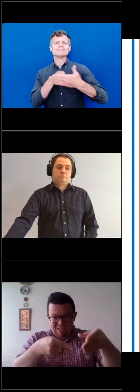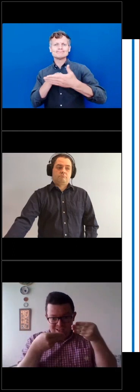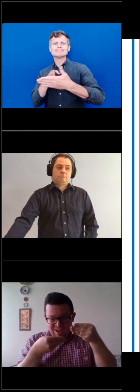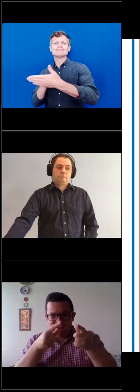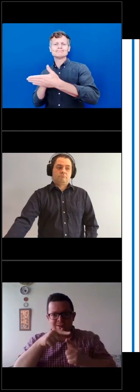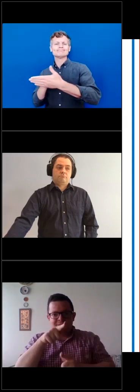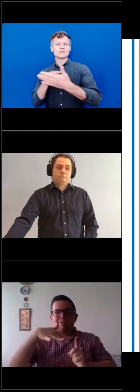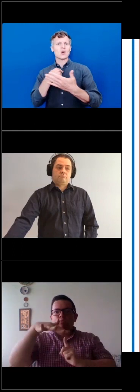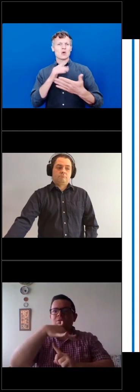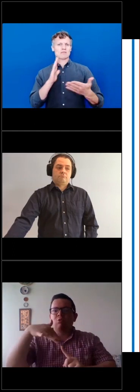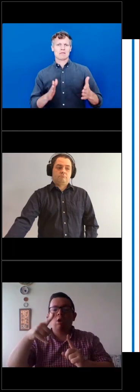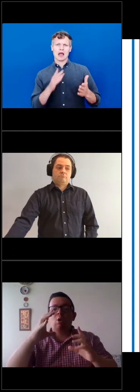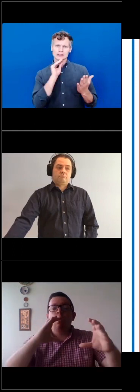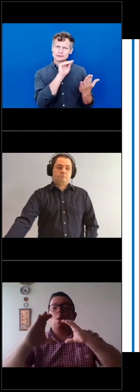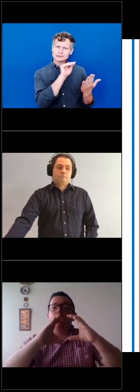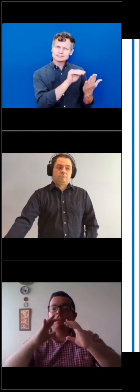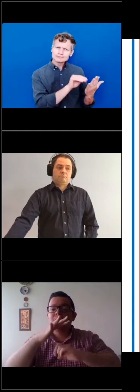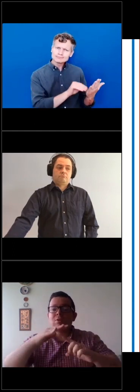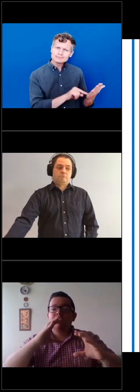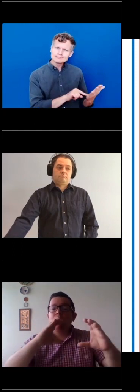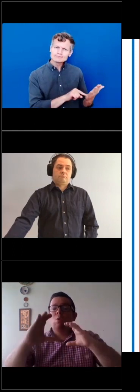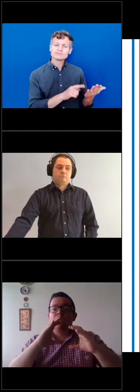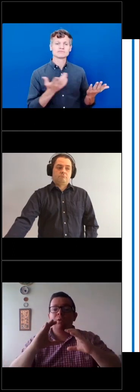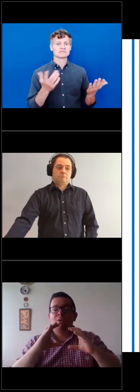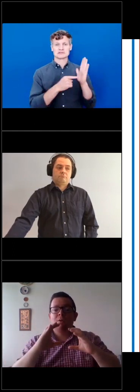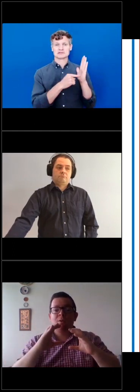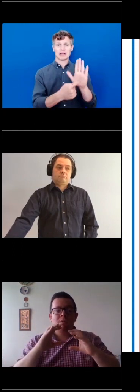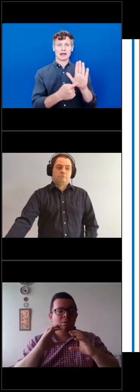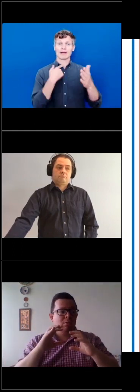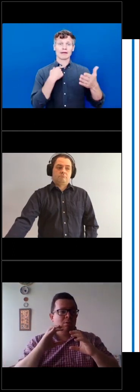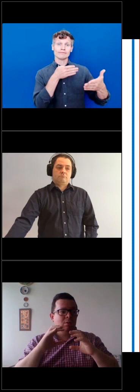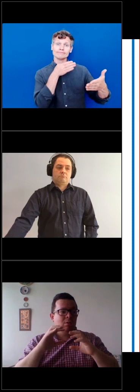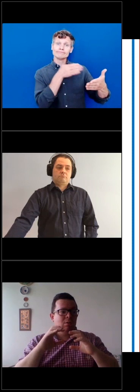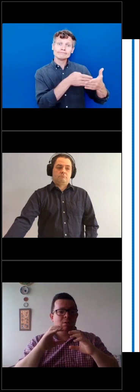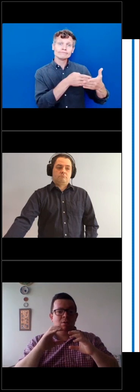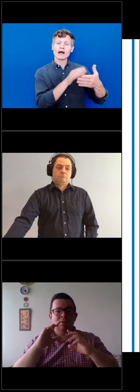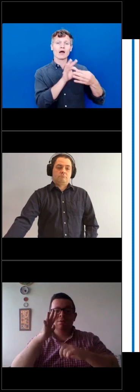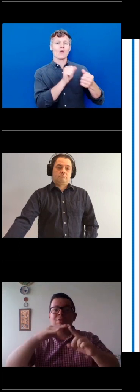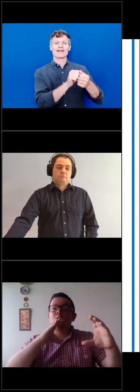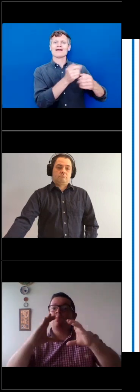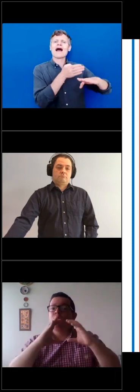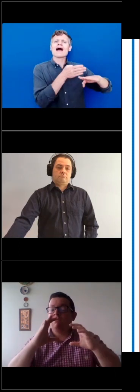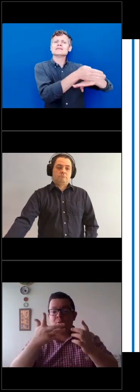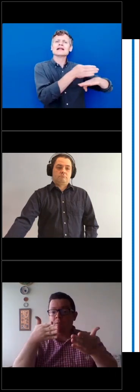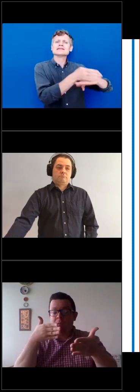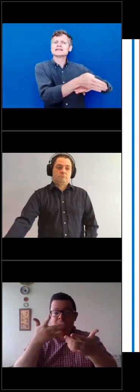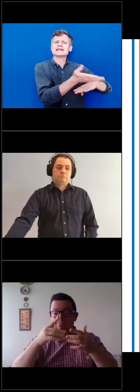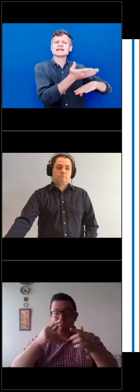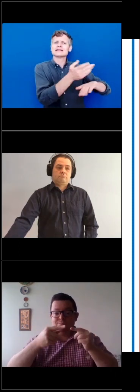example, we're identifying the barriers of accessibility to service of persons with disabilities,